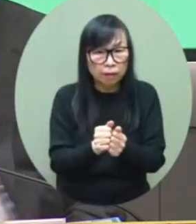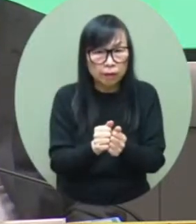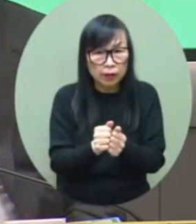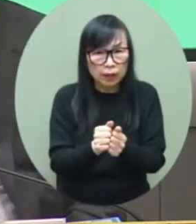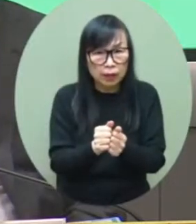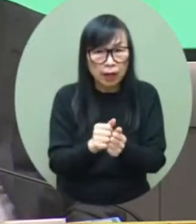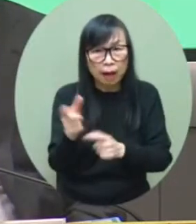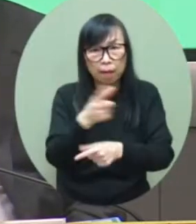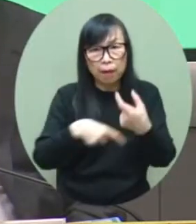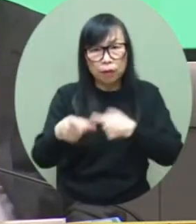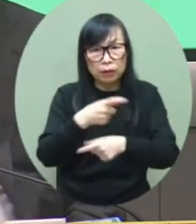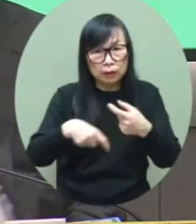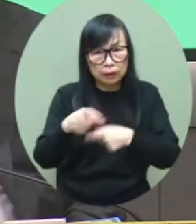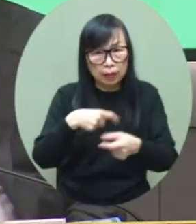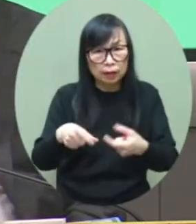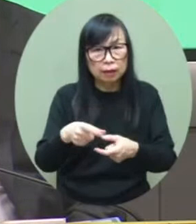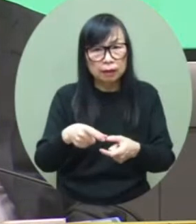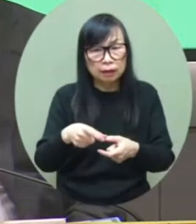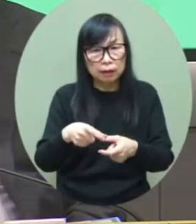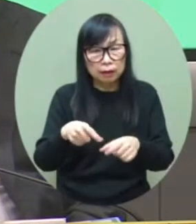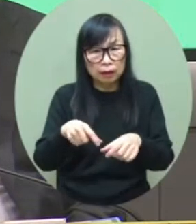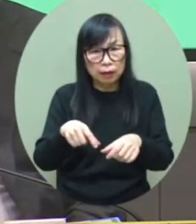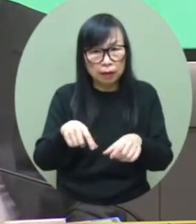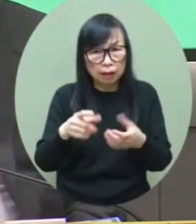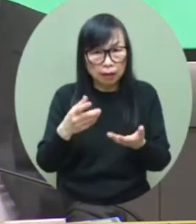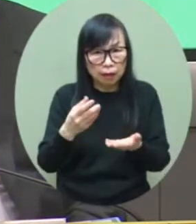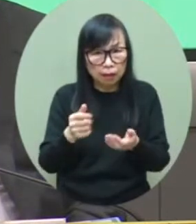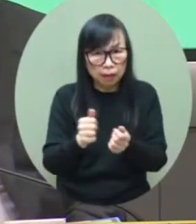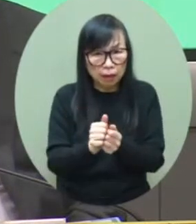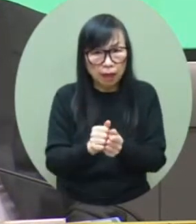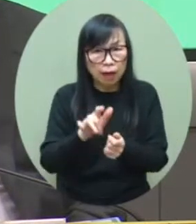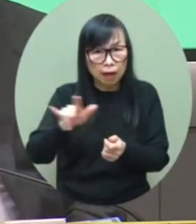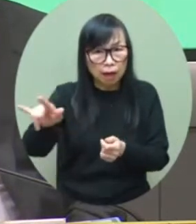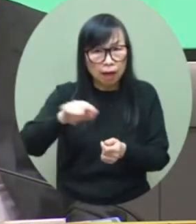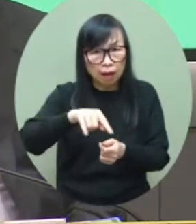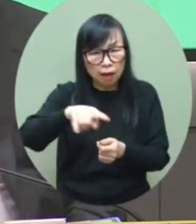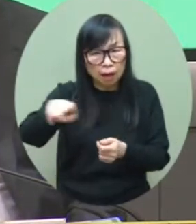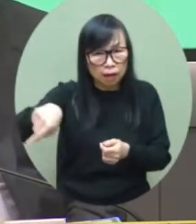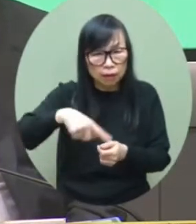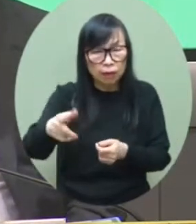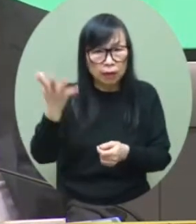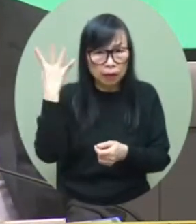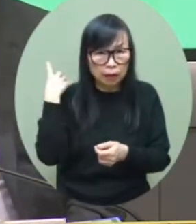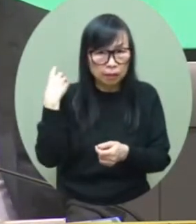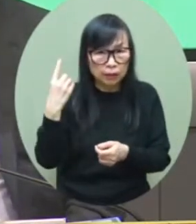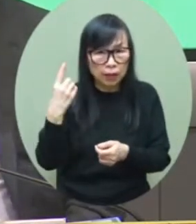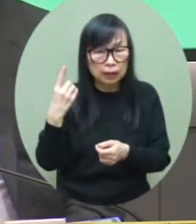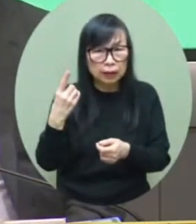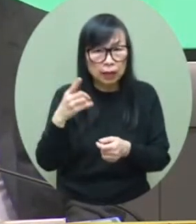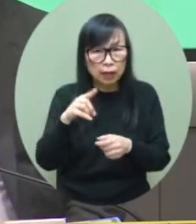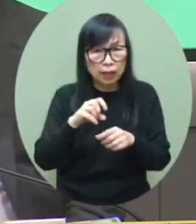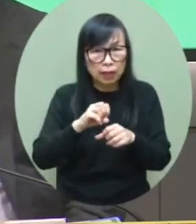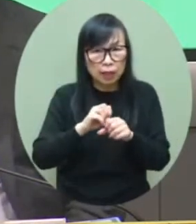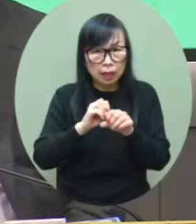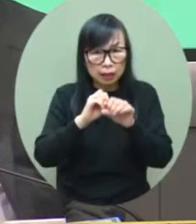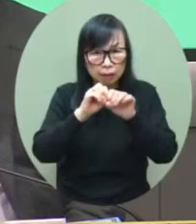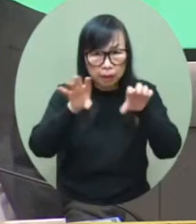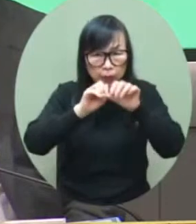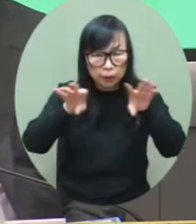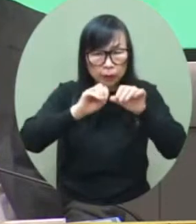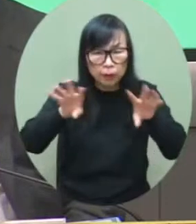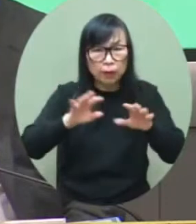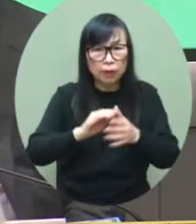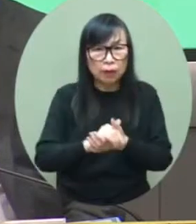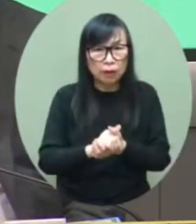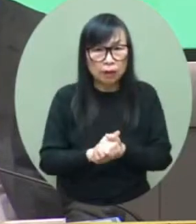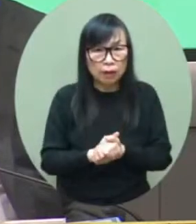Friends from the tourism sector, also for those promoting trade, conventions and so on, and even the airport